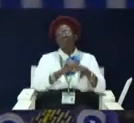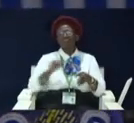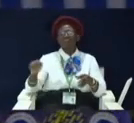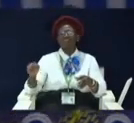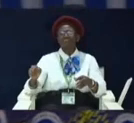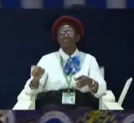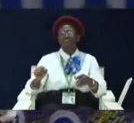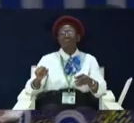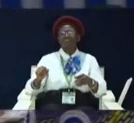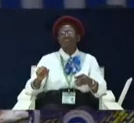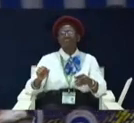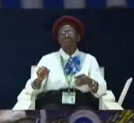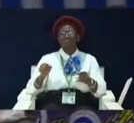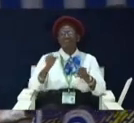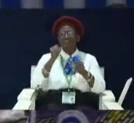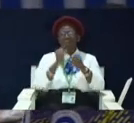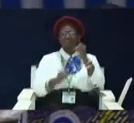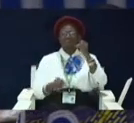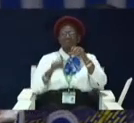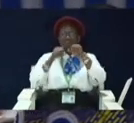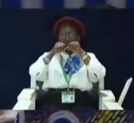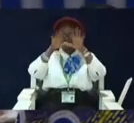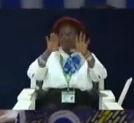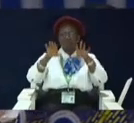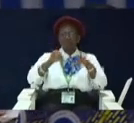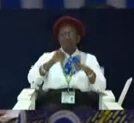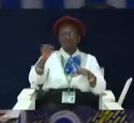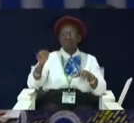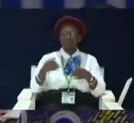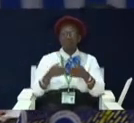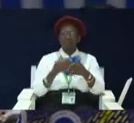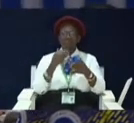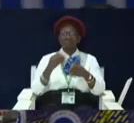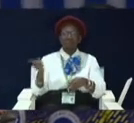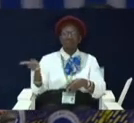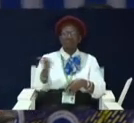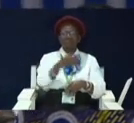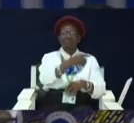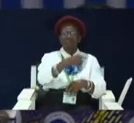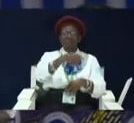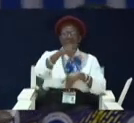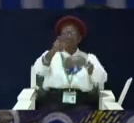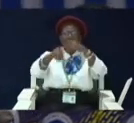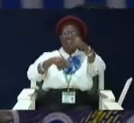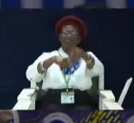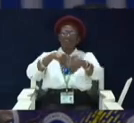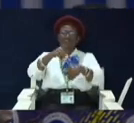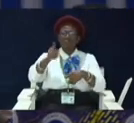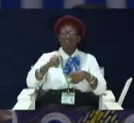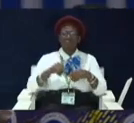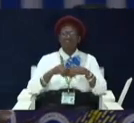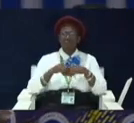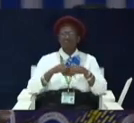kan fun yin lati kin ire oni ti mo fe se fun yin lati kin leyin.